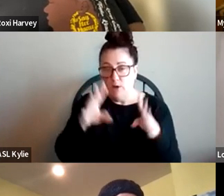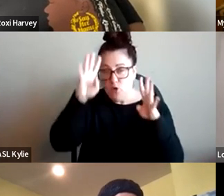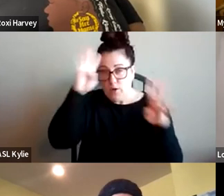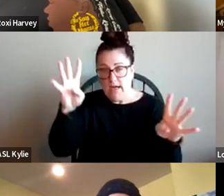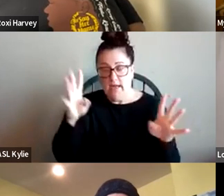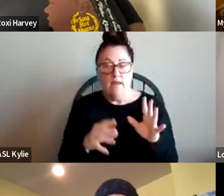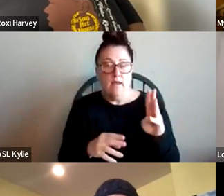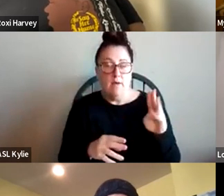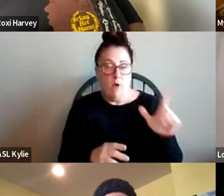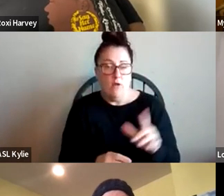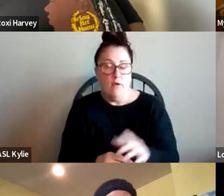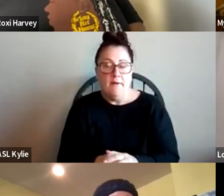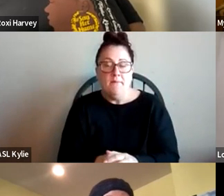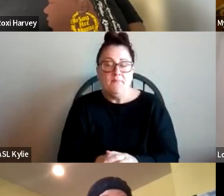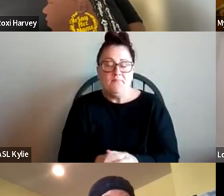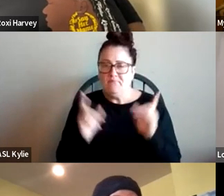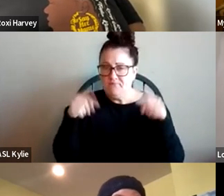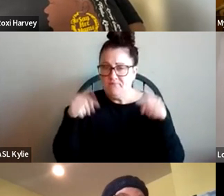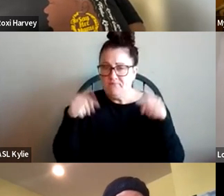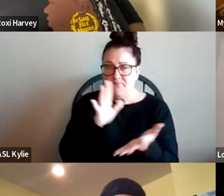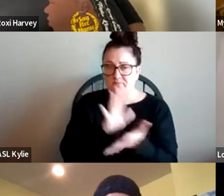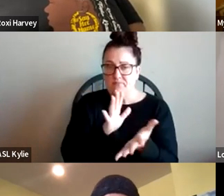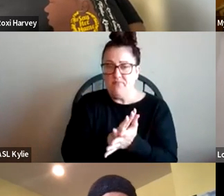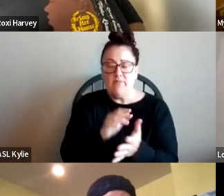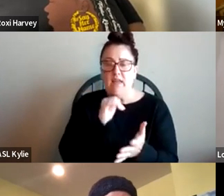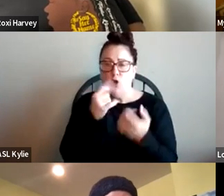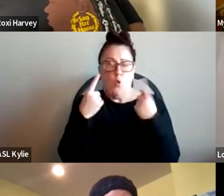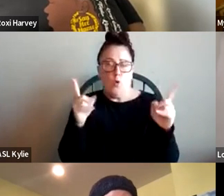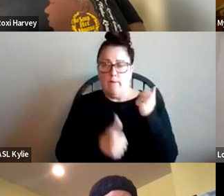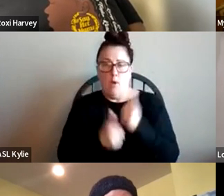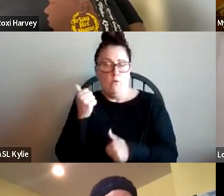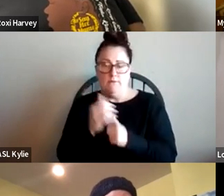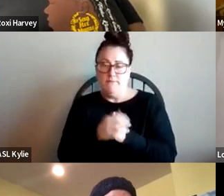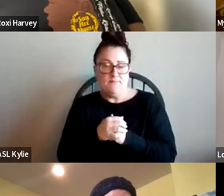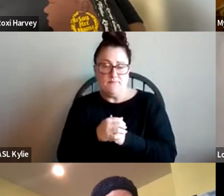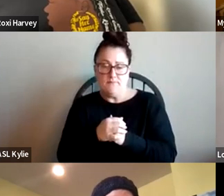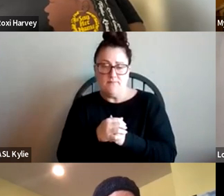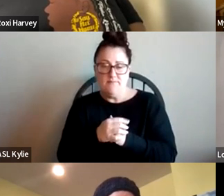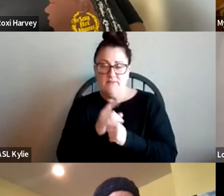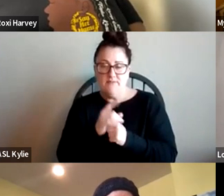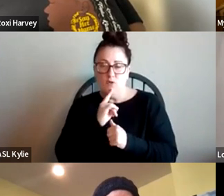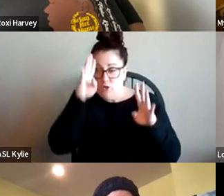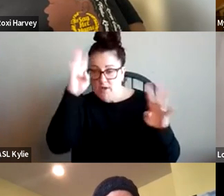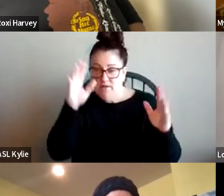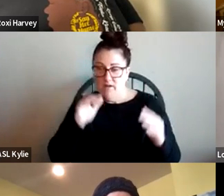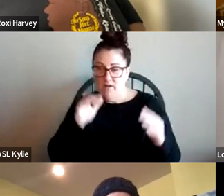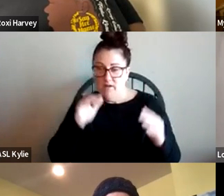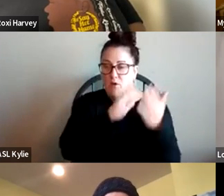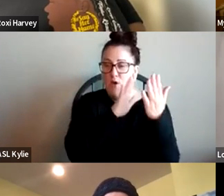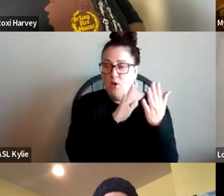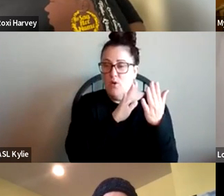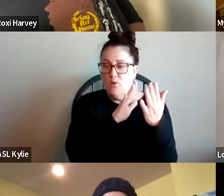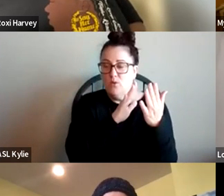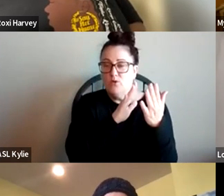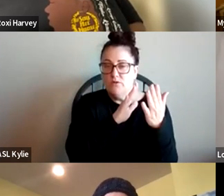models. Traditional schools, I would argue, don't work for most kids. And so having really creative approaches and supporting